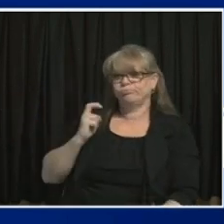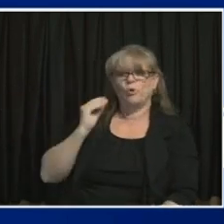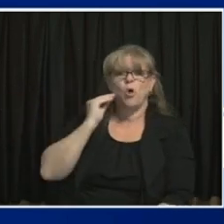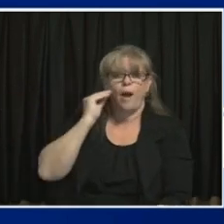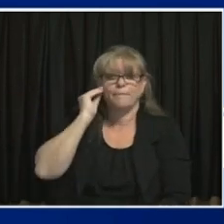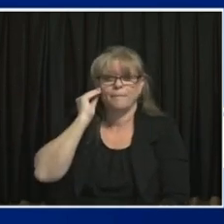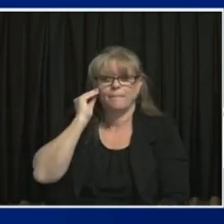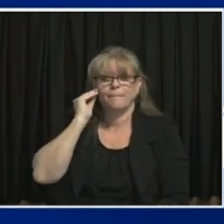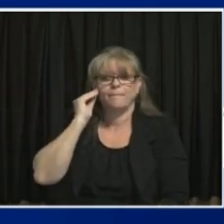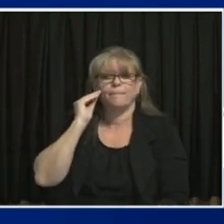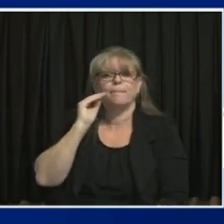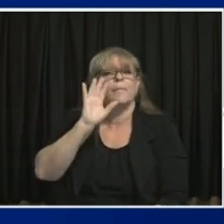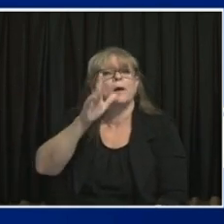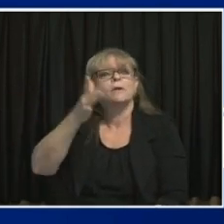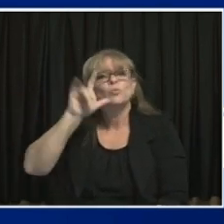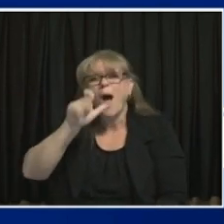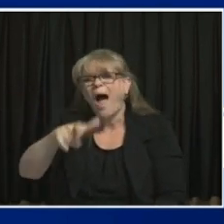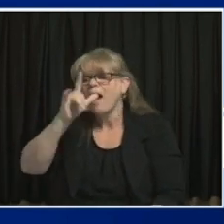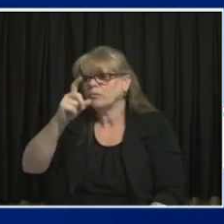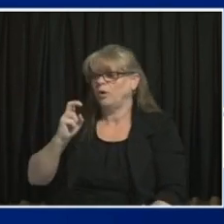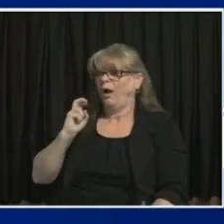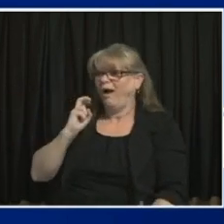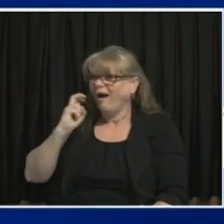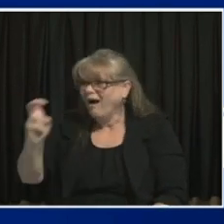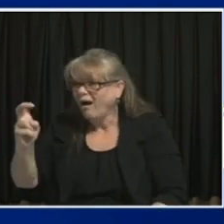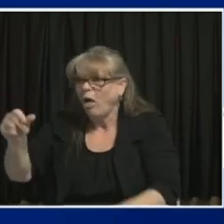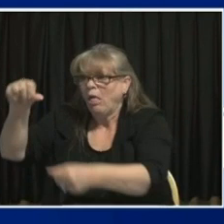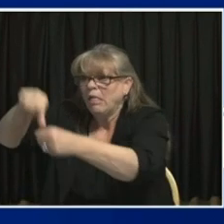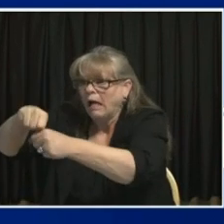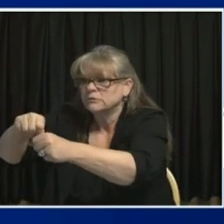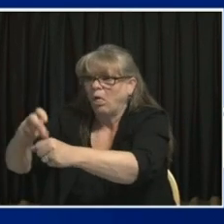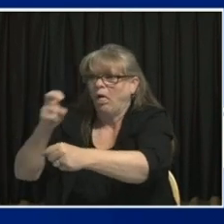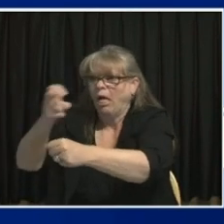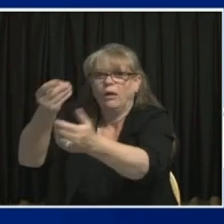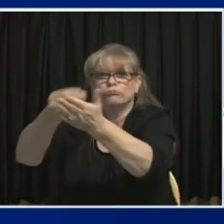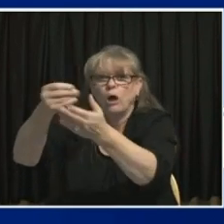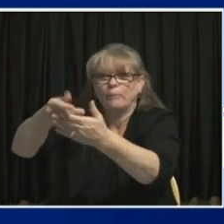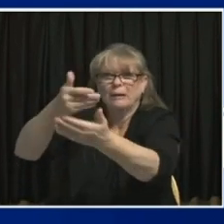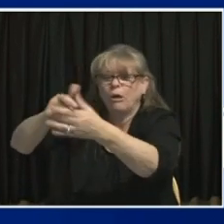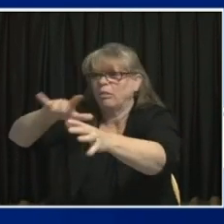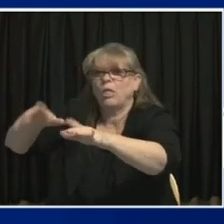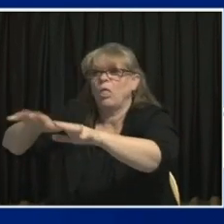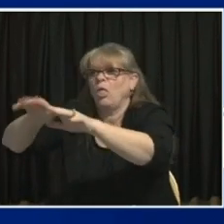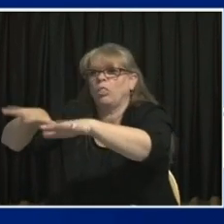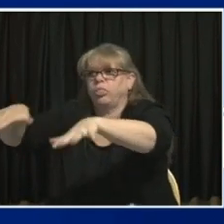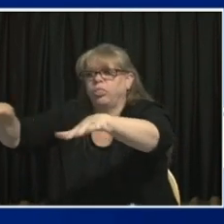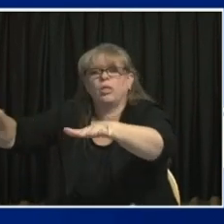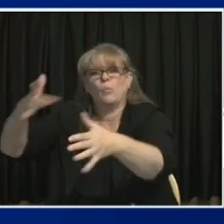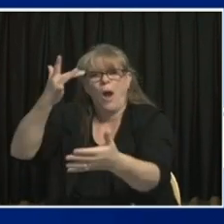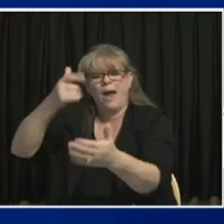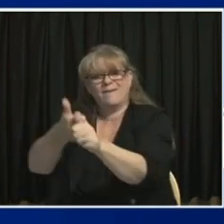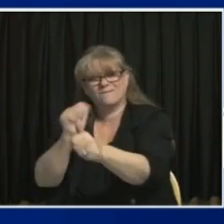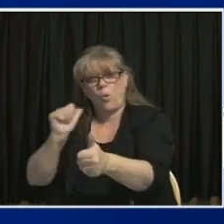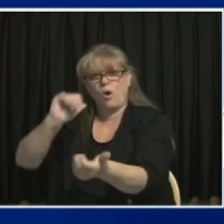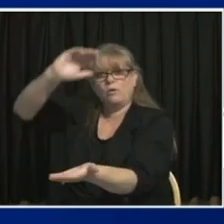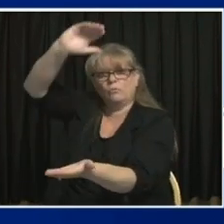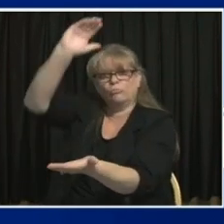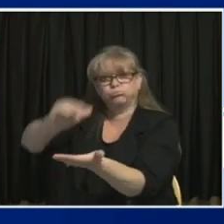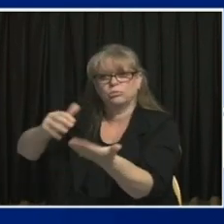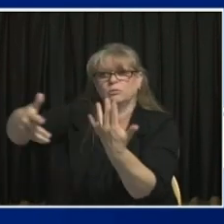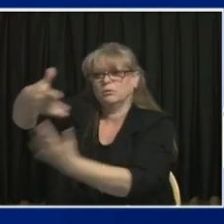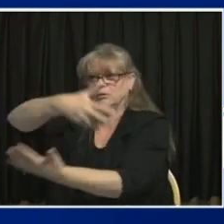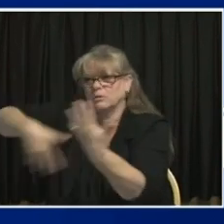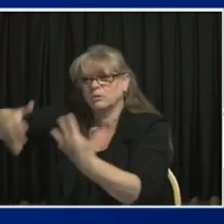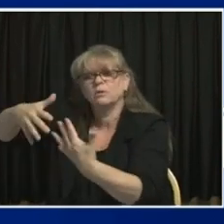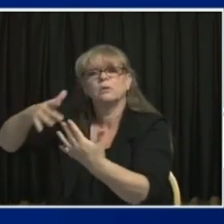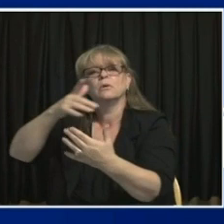that has it and bring it back to your home. We want to limit those interactions and just enjoy the outdoors for the sake of the outdoors, rather than taking